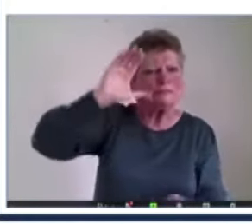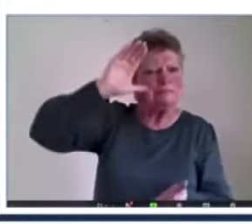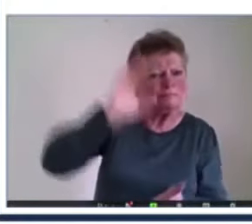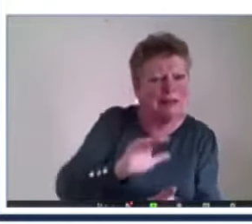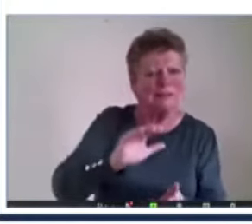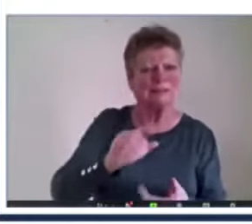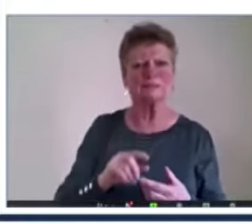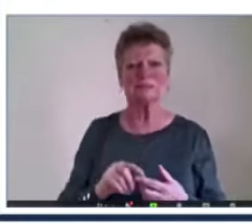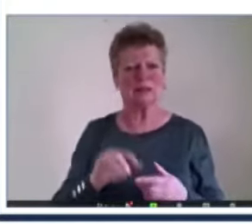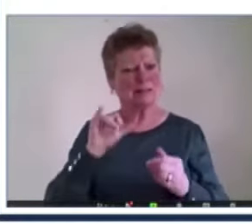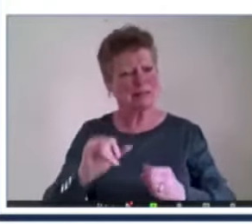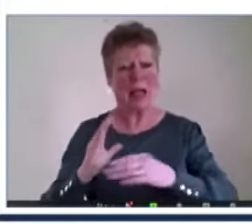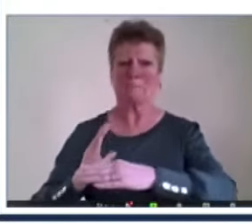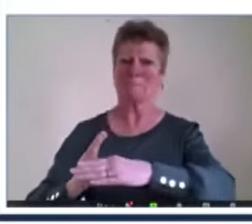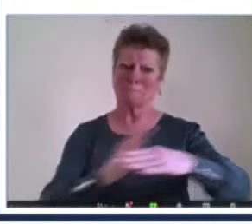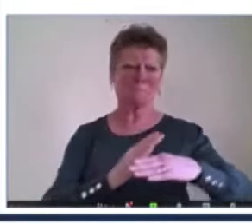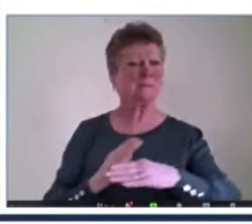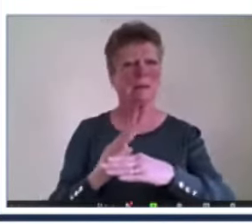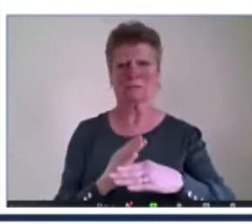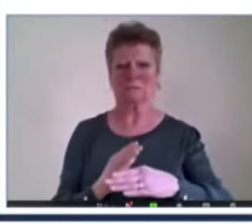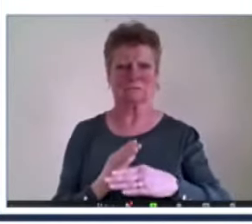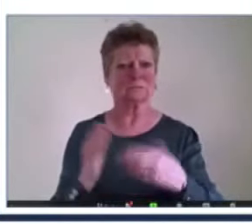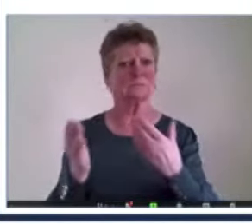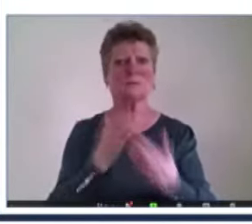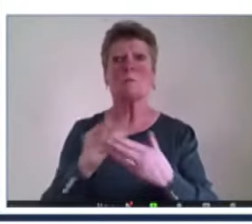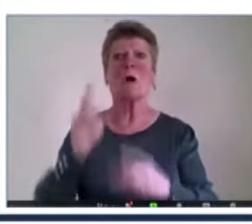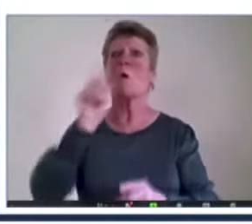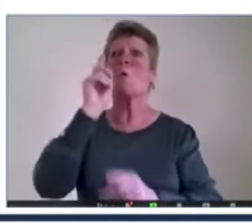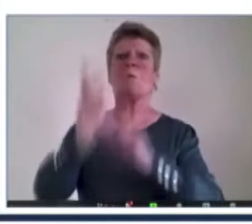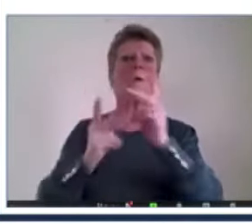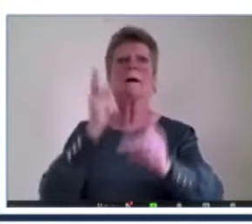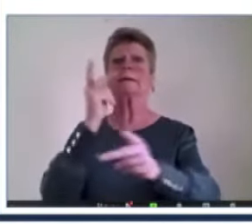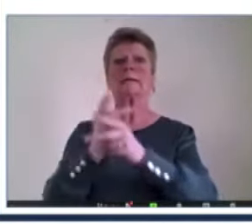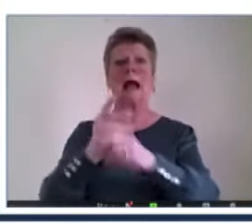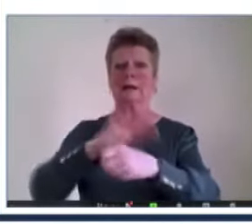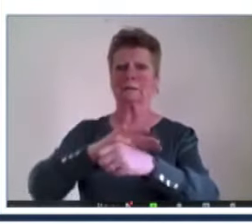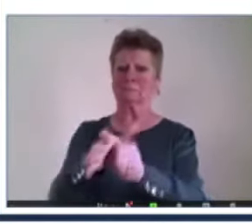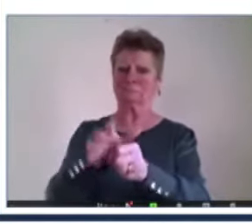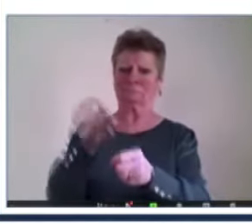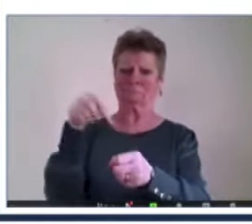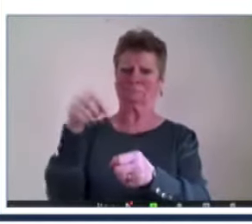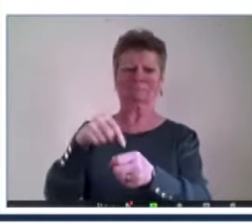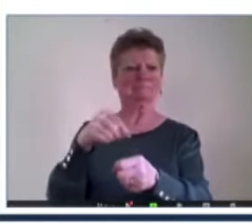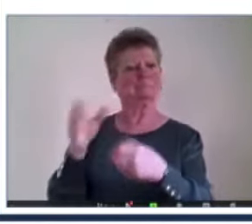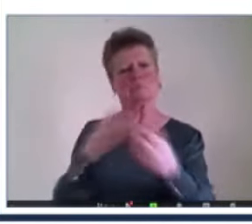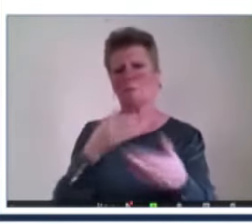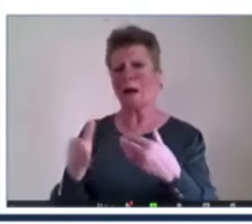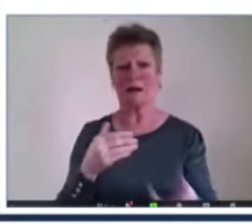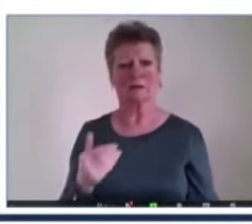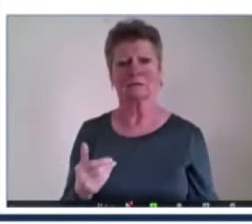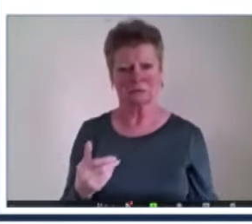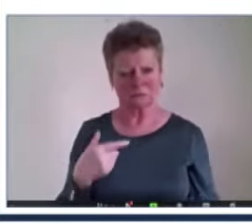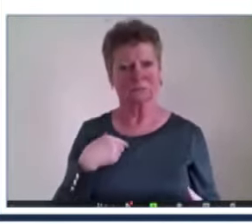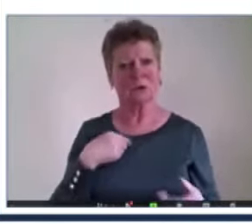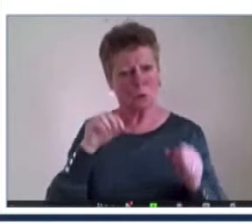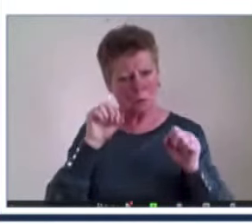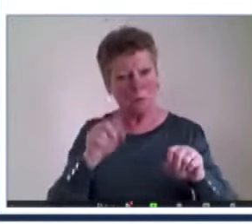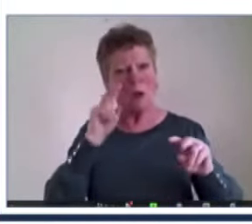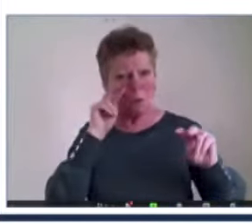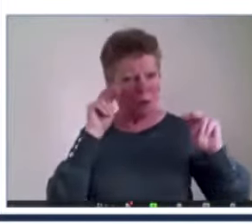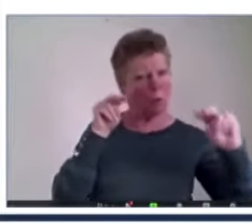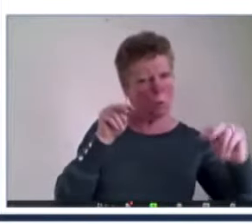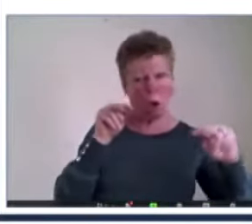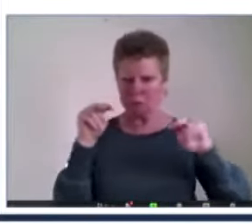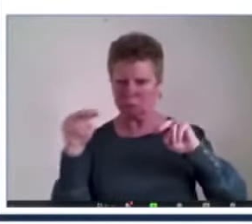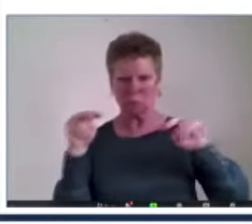Those protect you no matter what variant is there. So we have all the tools, and we'll continue to monitor things. But